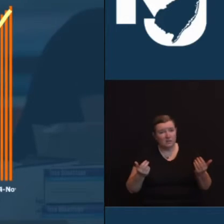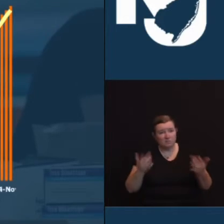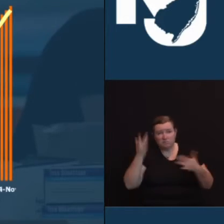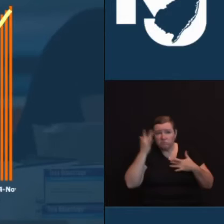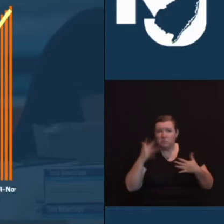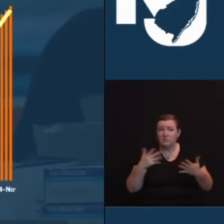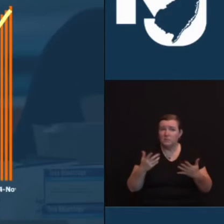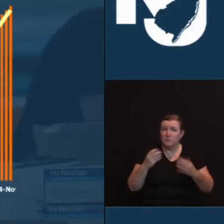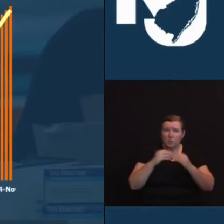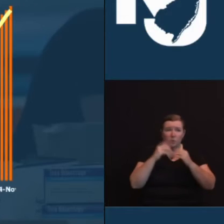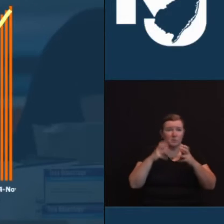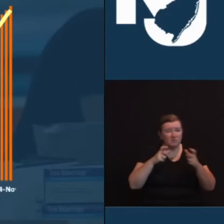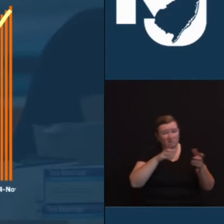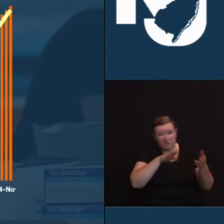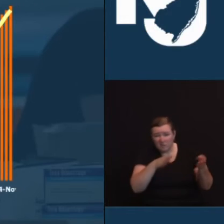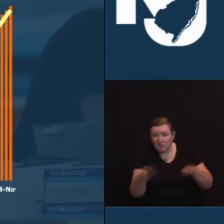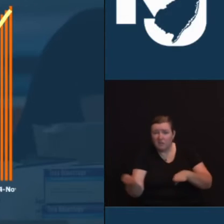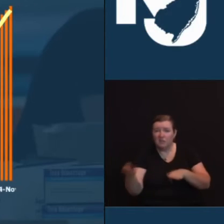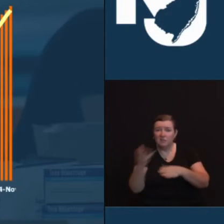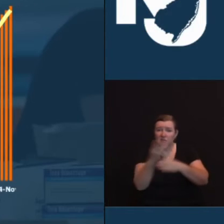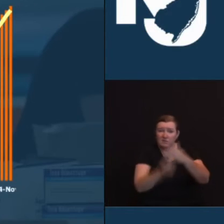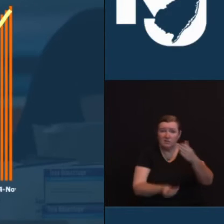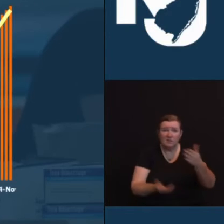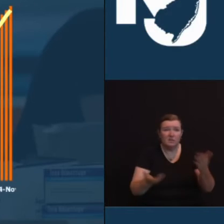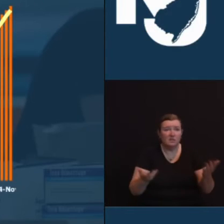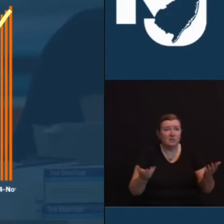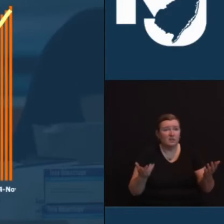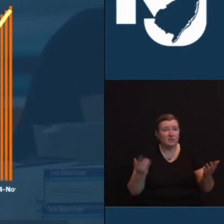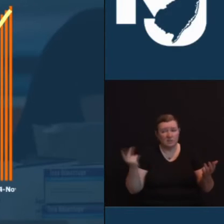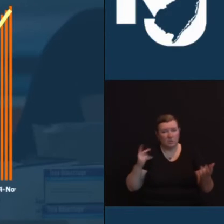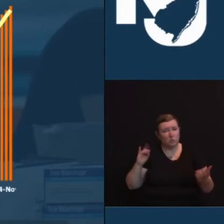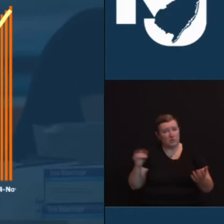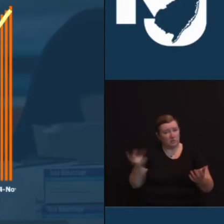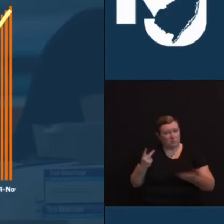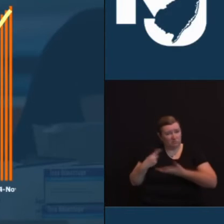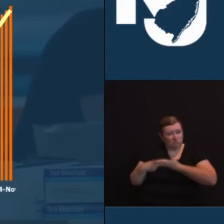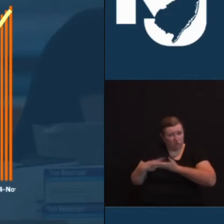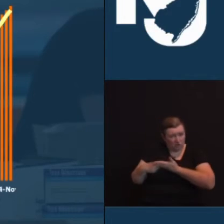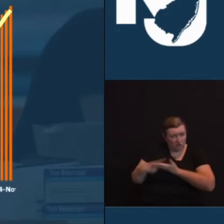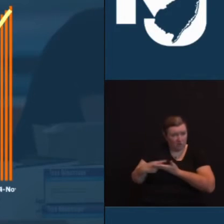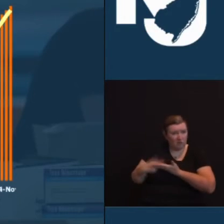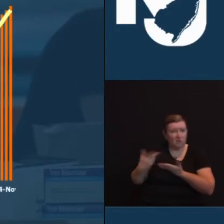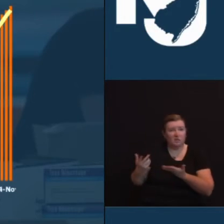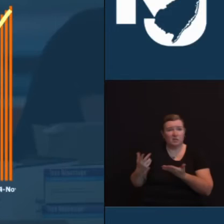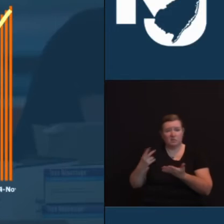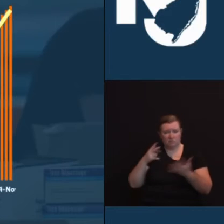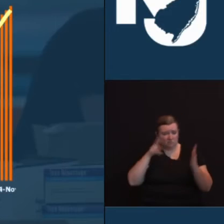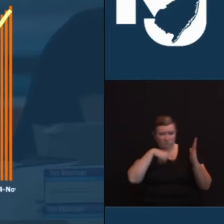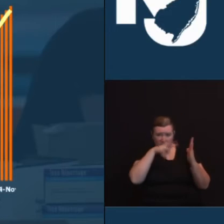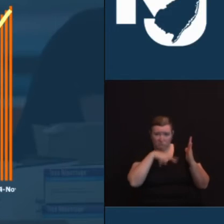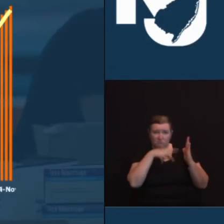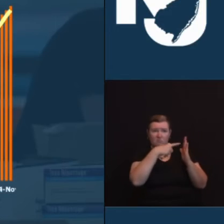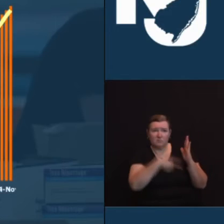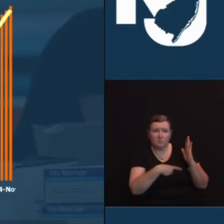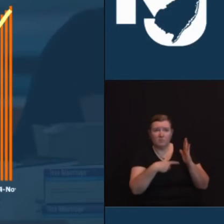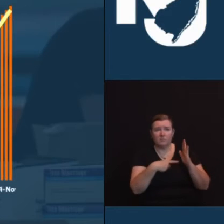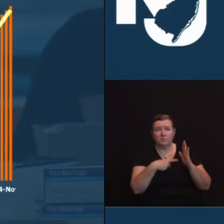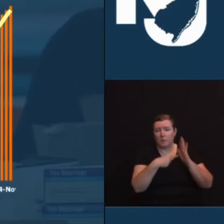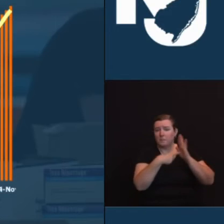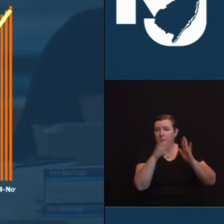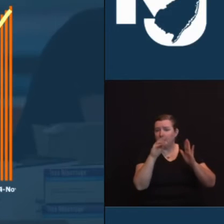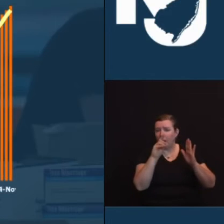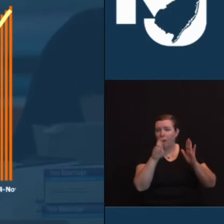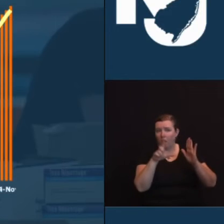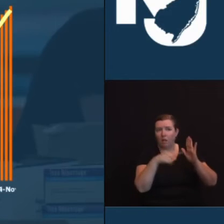those who are dying. And by the way, Judy, I just spent some time after our call going through the models, and what this is going to look like in December and